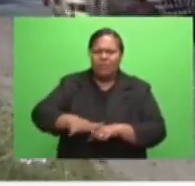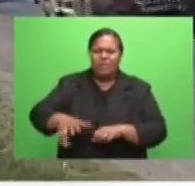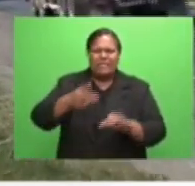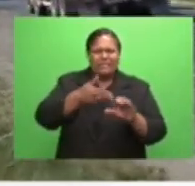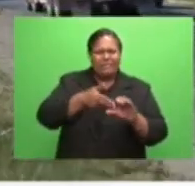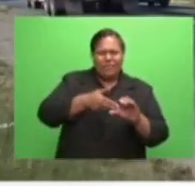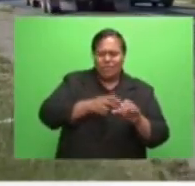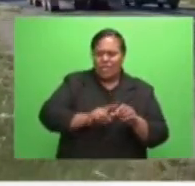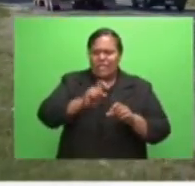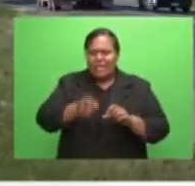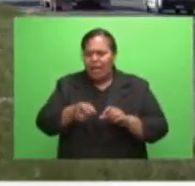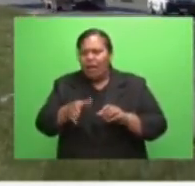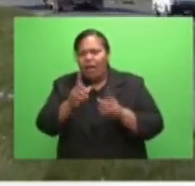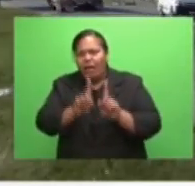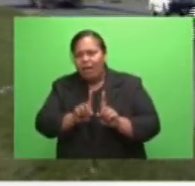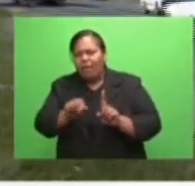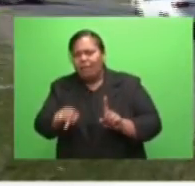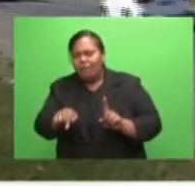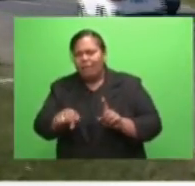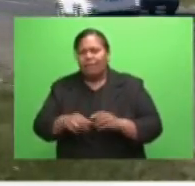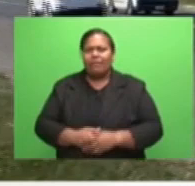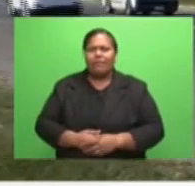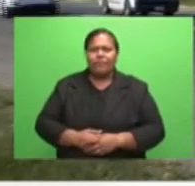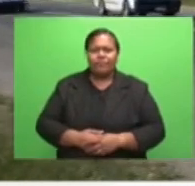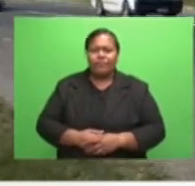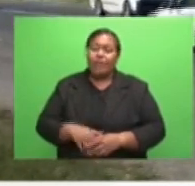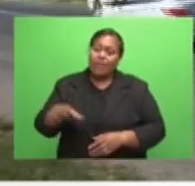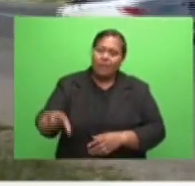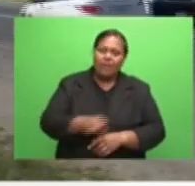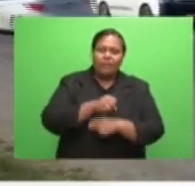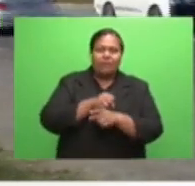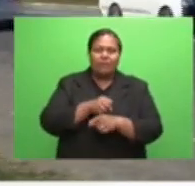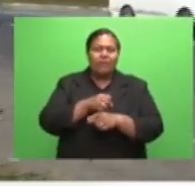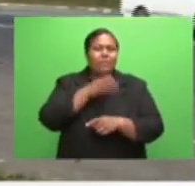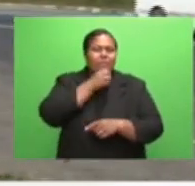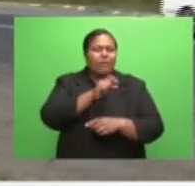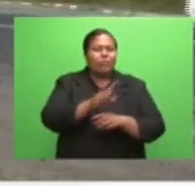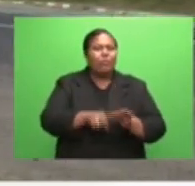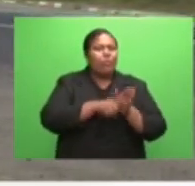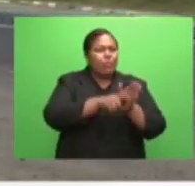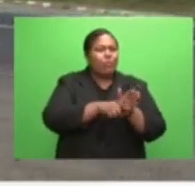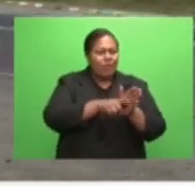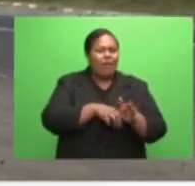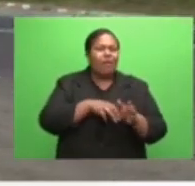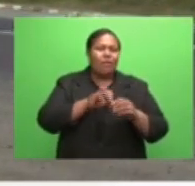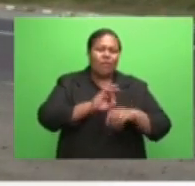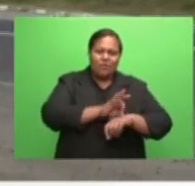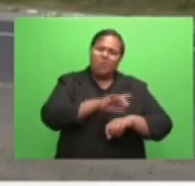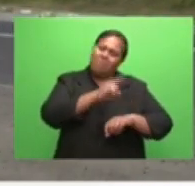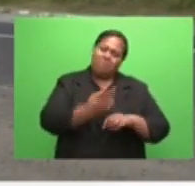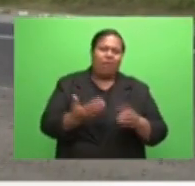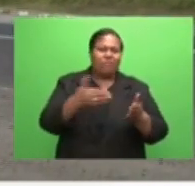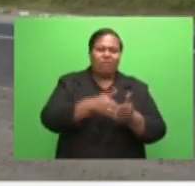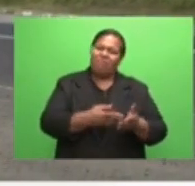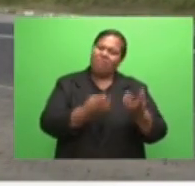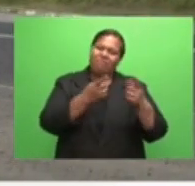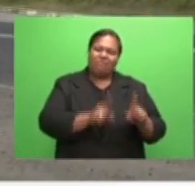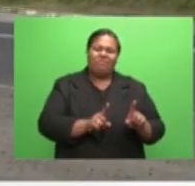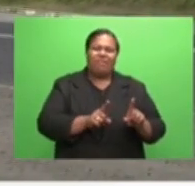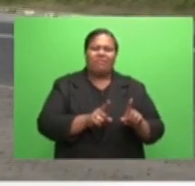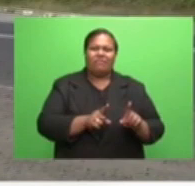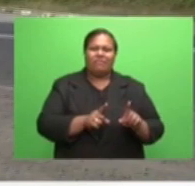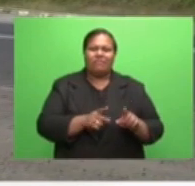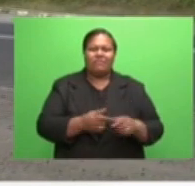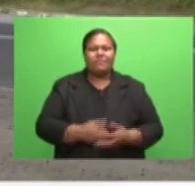in Saweni. The man was taken to Lautoka Hospital and pronounced dead on arrival. LTA Chief Executive Samuel Simpson